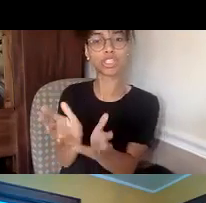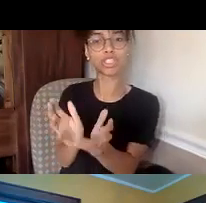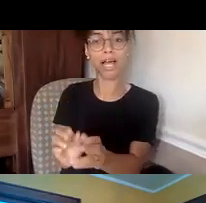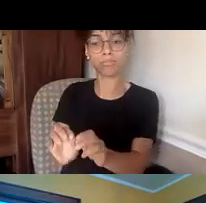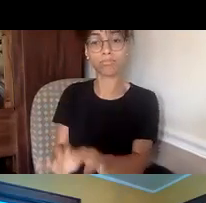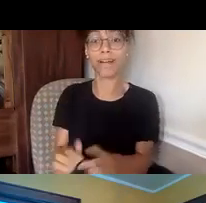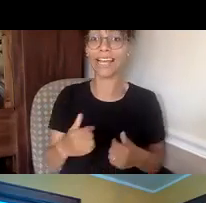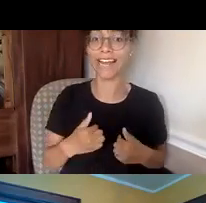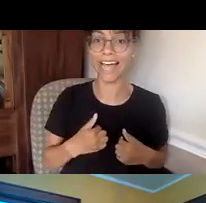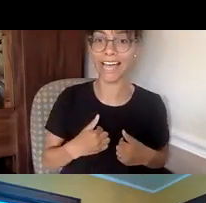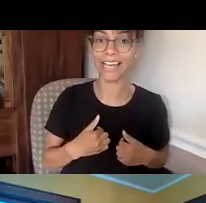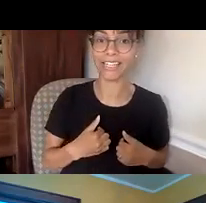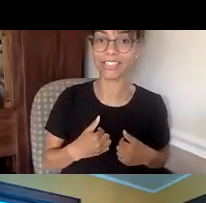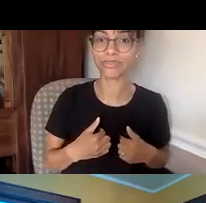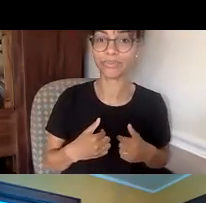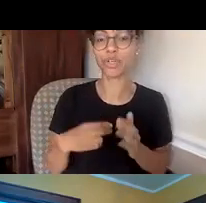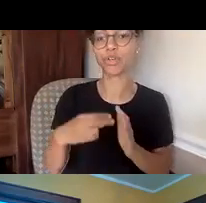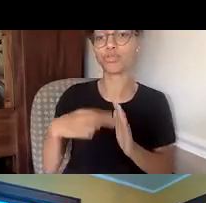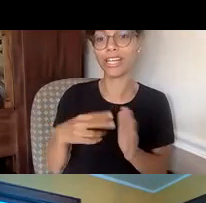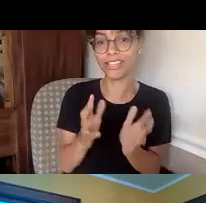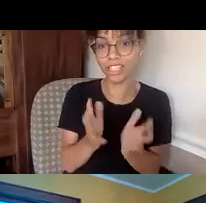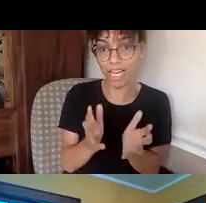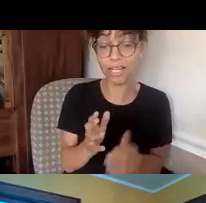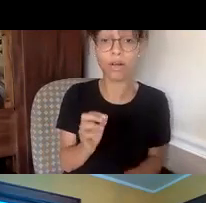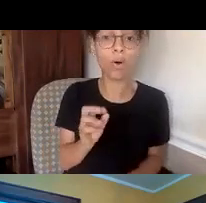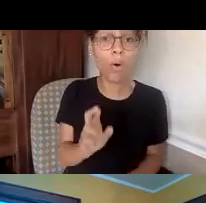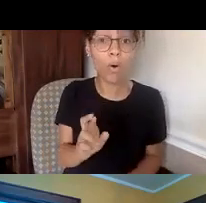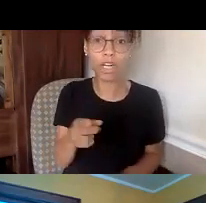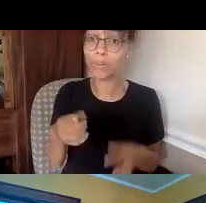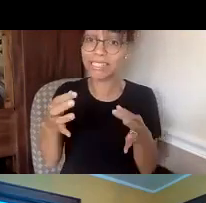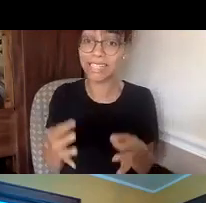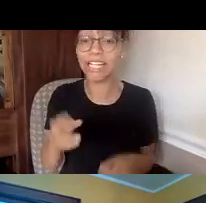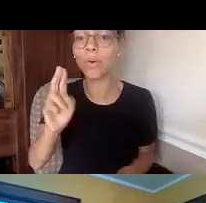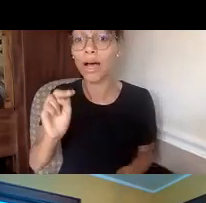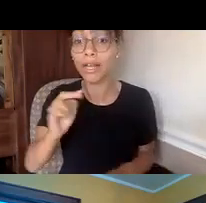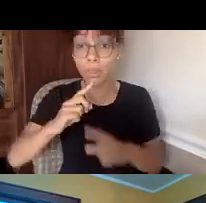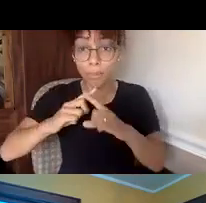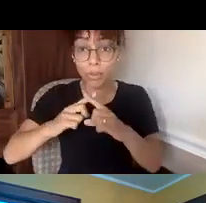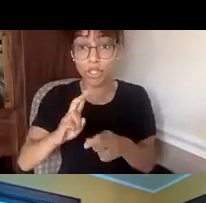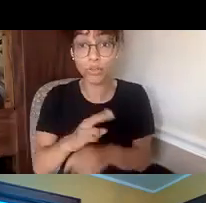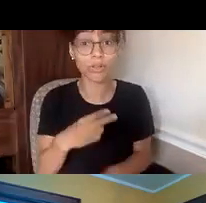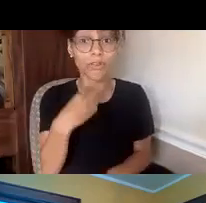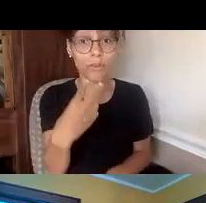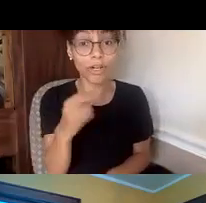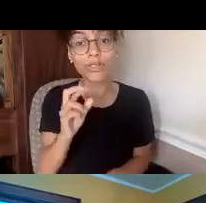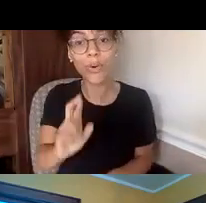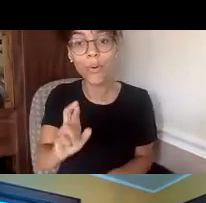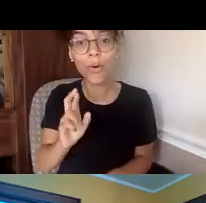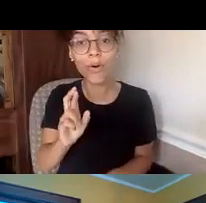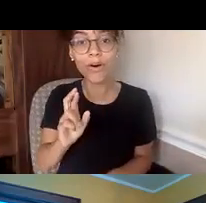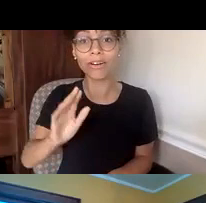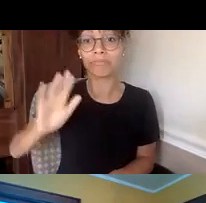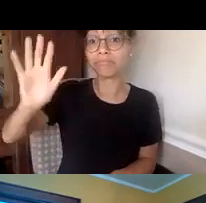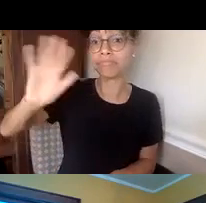it aloud. And or you can unmute yourself and use your voice or get the attention of the